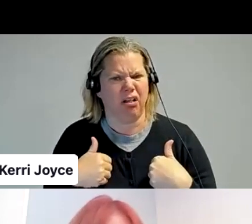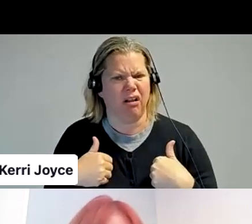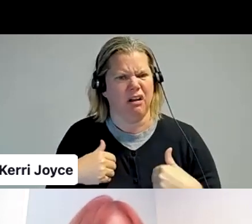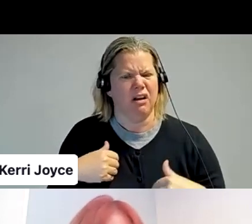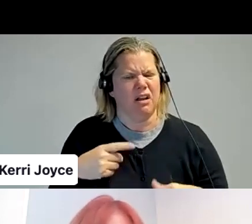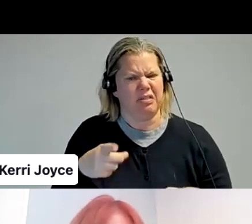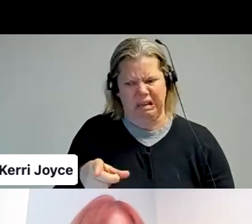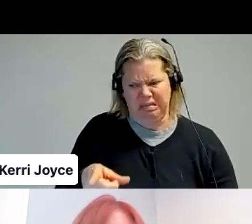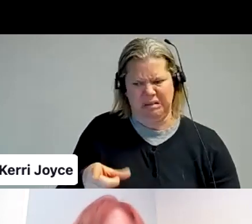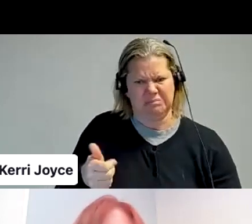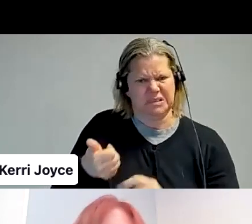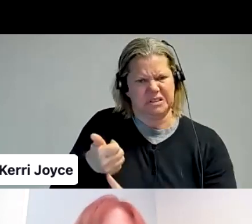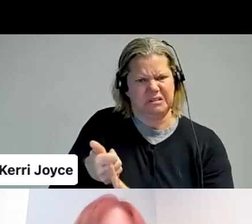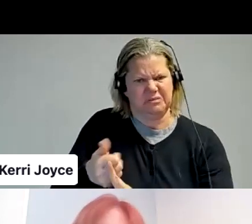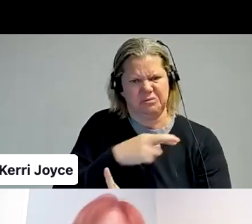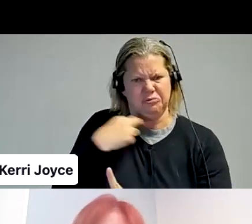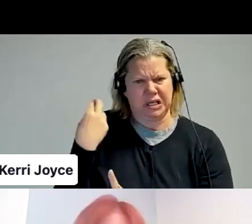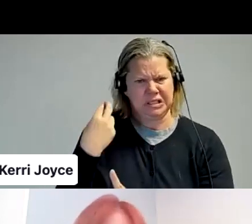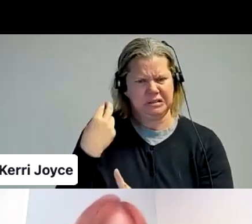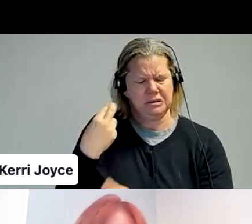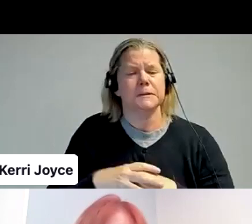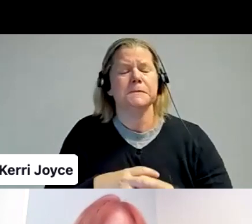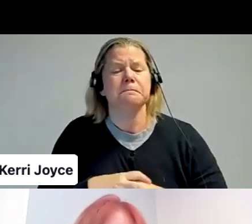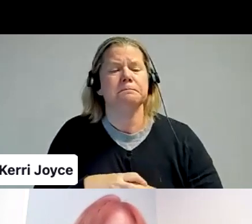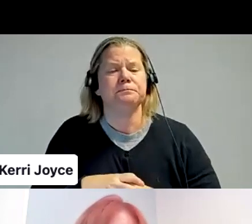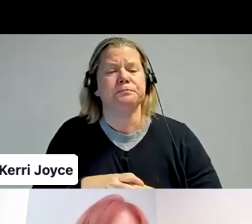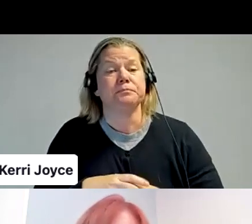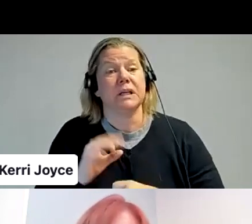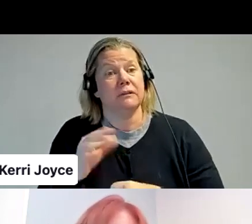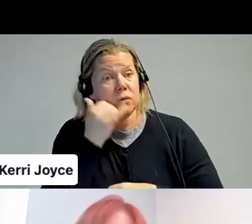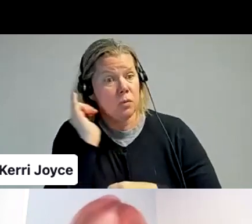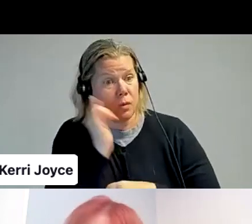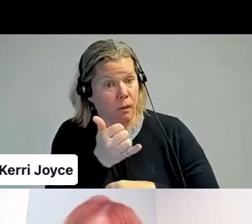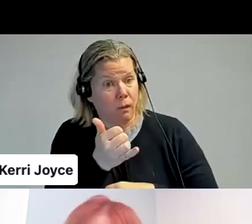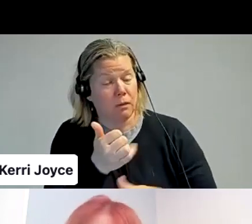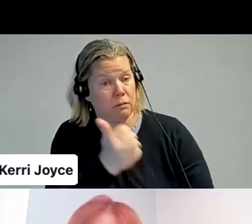risk. When calling for assistance from